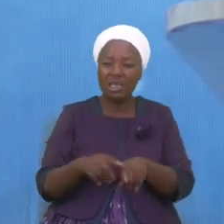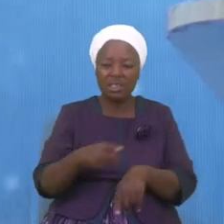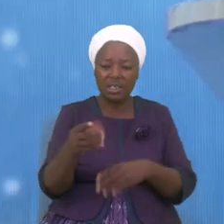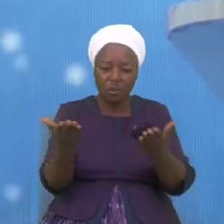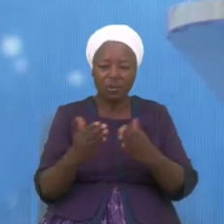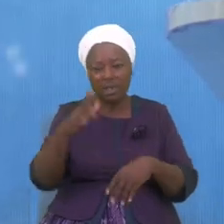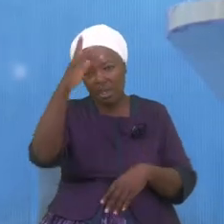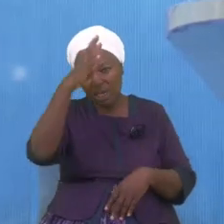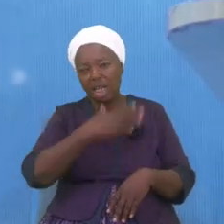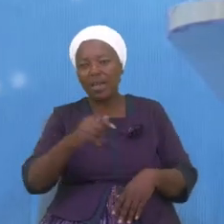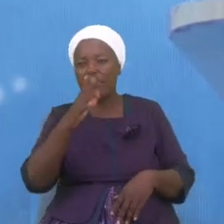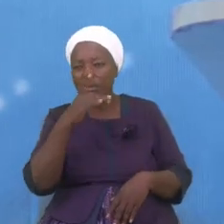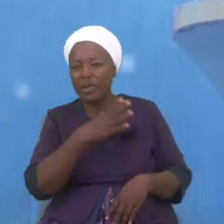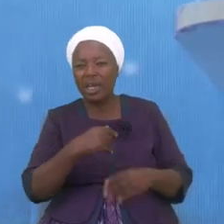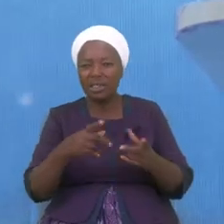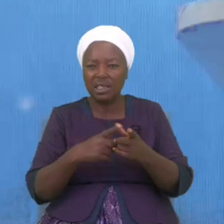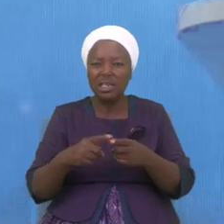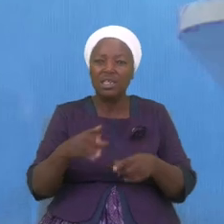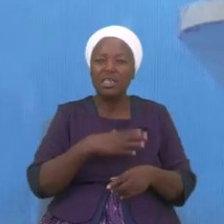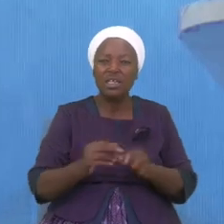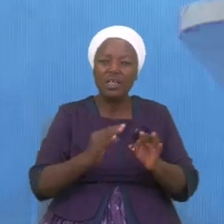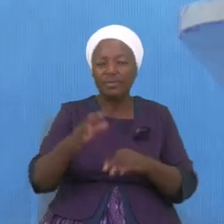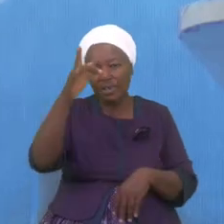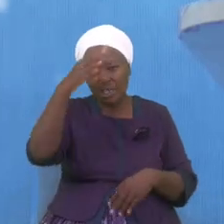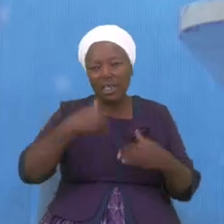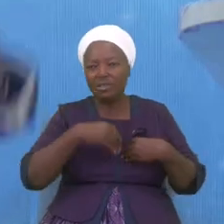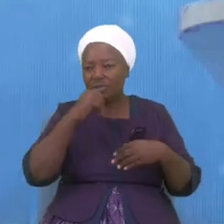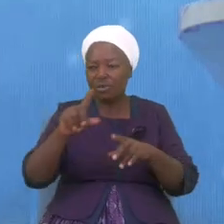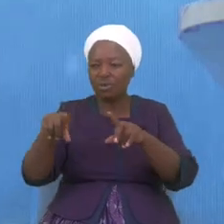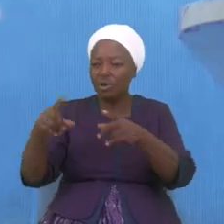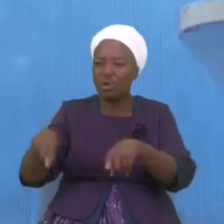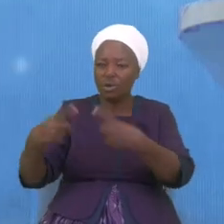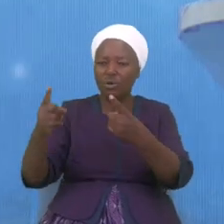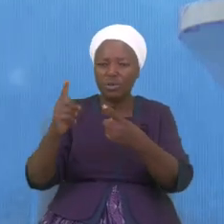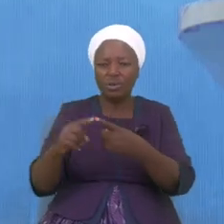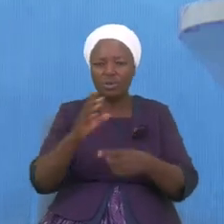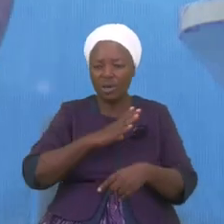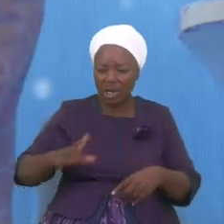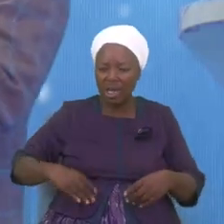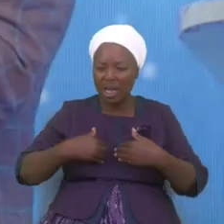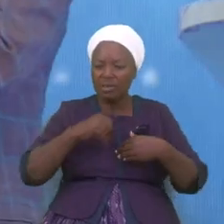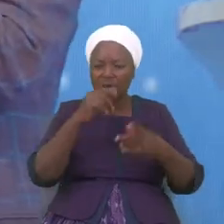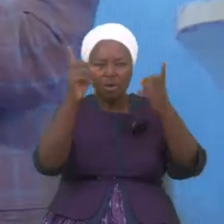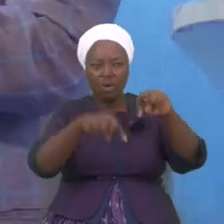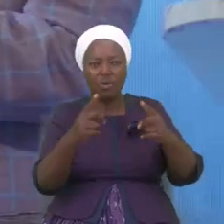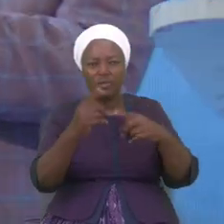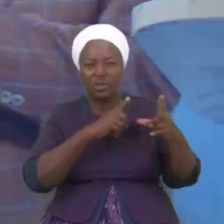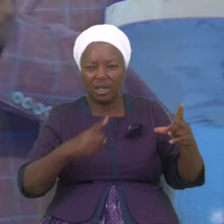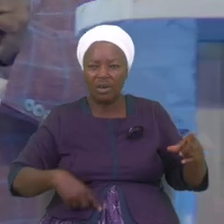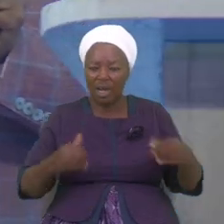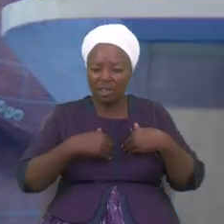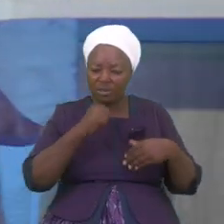mommy, and if daddy has not gone to Christ, has not come to the Lord, has not had a change,